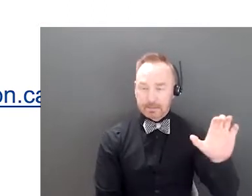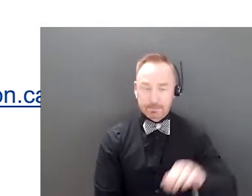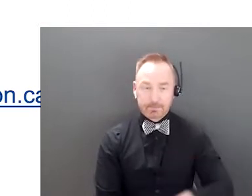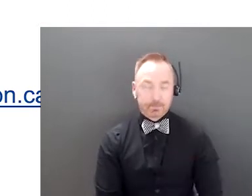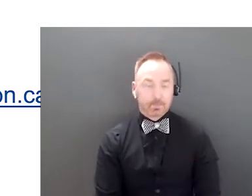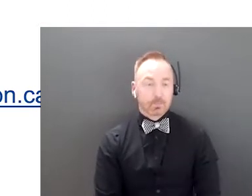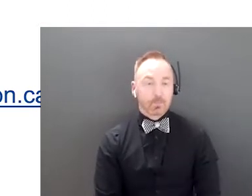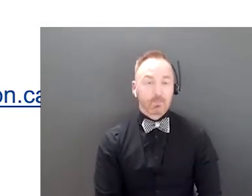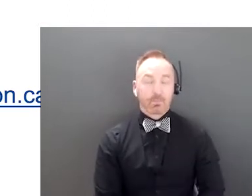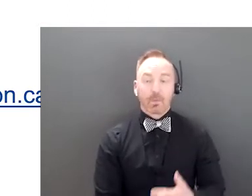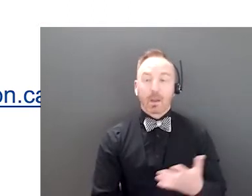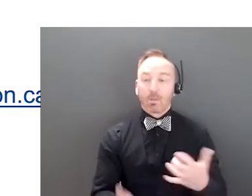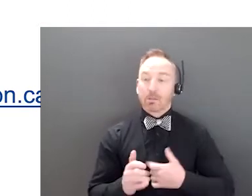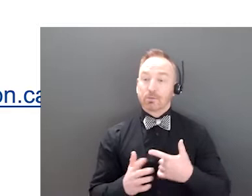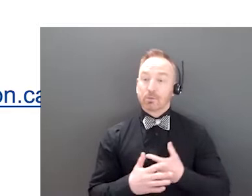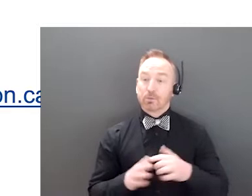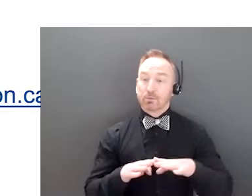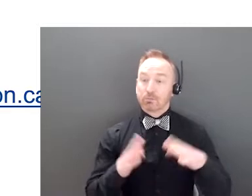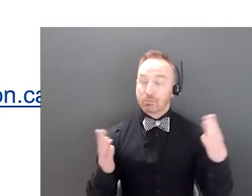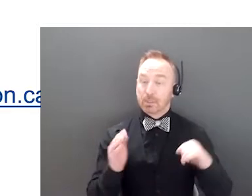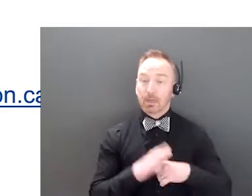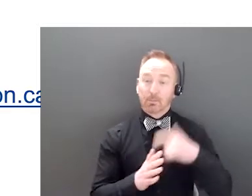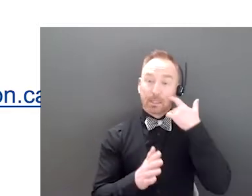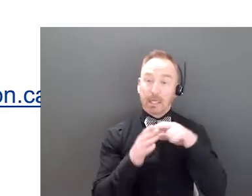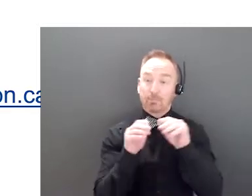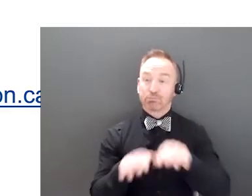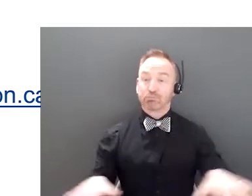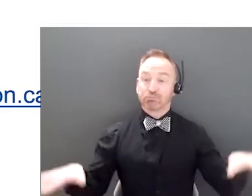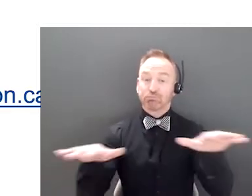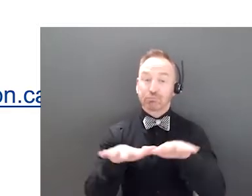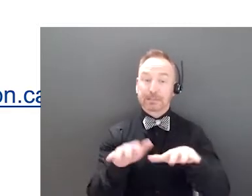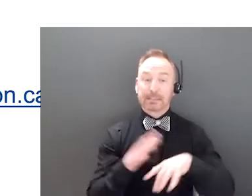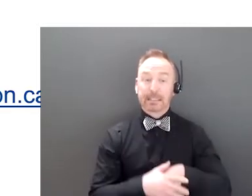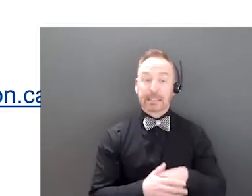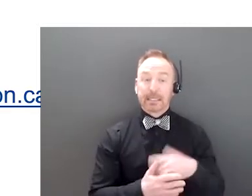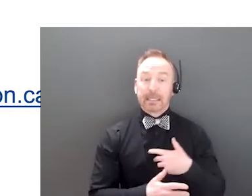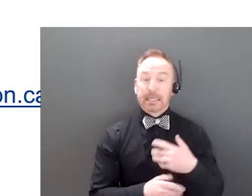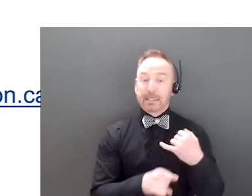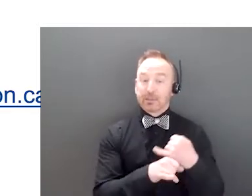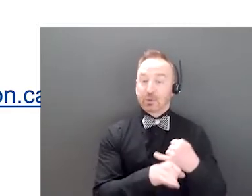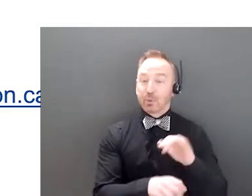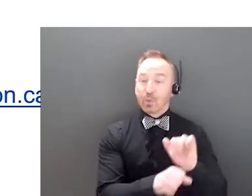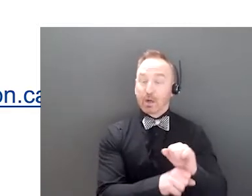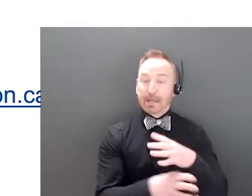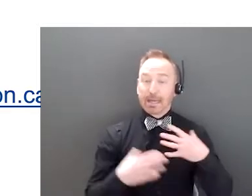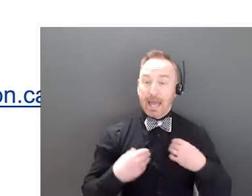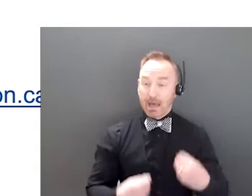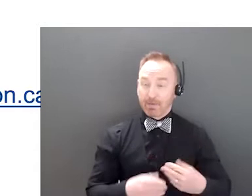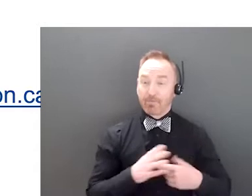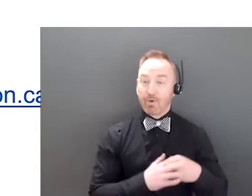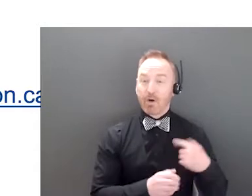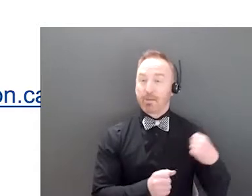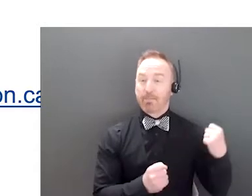wanted to start by acknowledging this land on which the Institute for Work and Health operates. For thousands of years, it's been the traditional